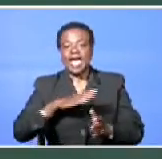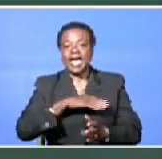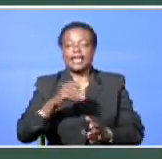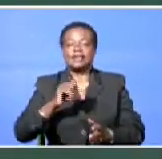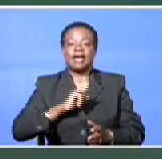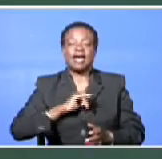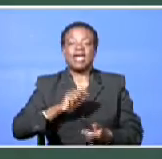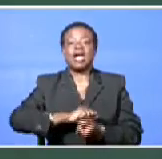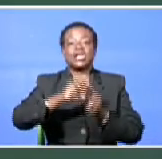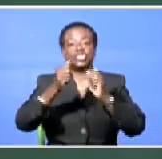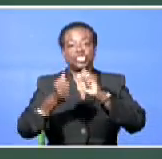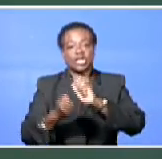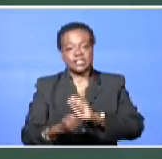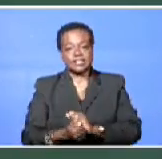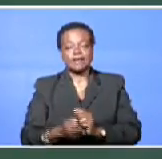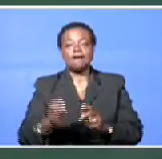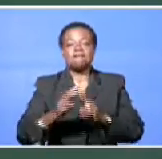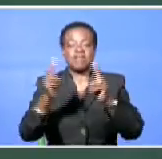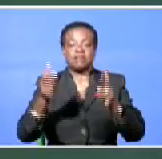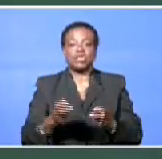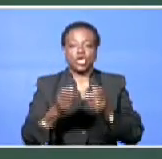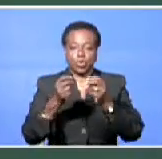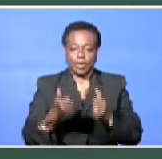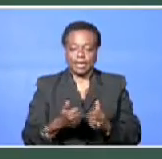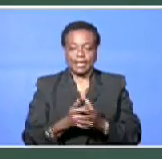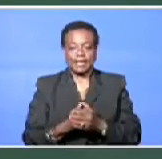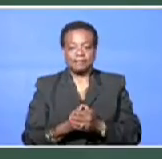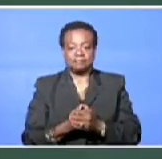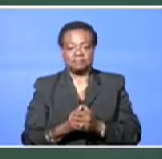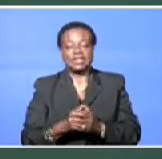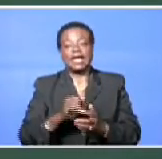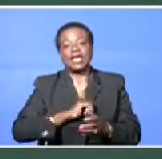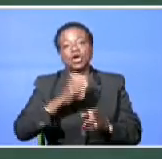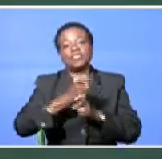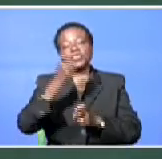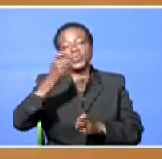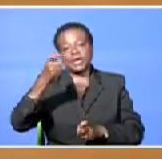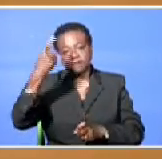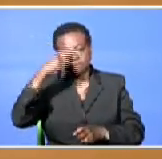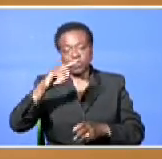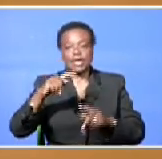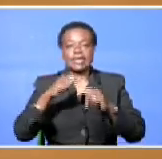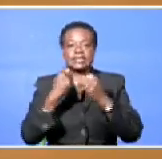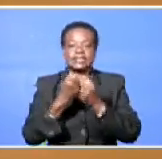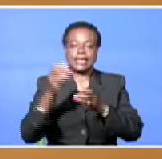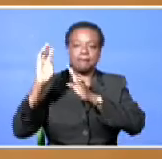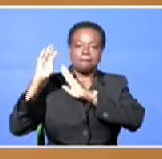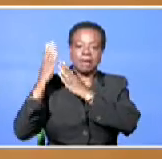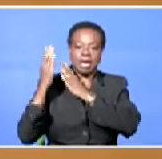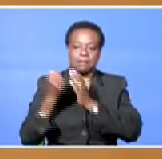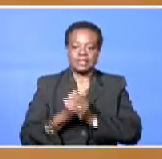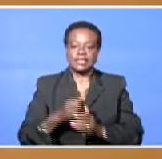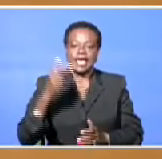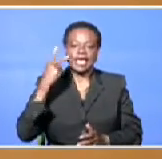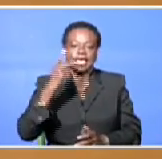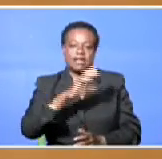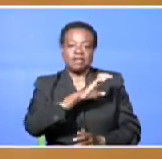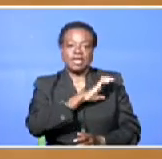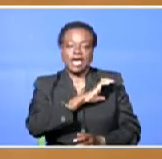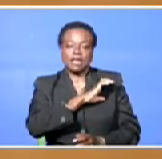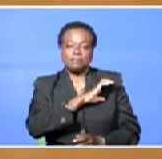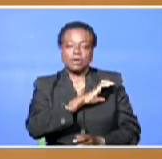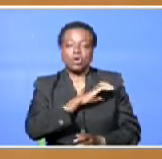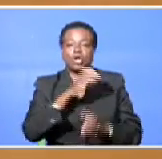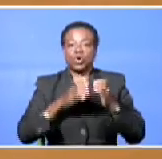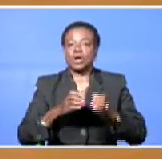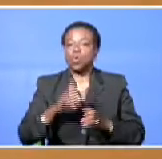foot was on the gas, and I went with my momentum and got the win for Team Bahamas. Believe it or not, Carrie Cartwright on court just